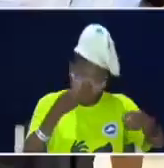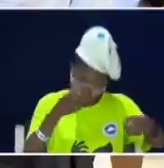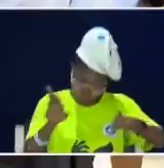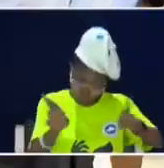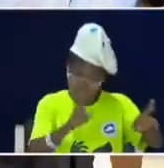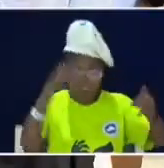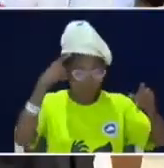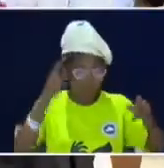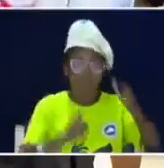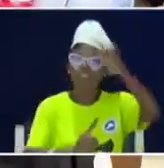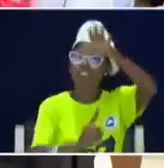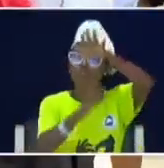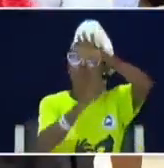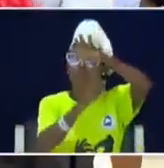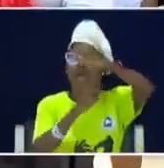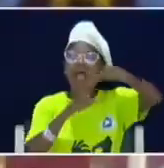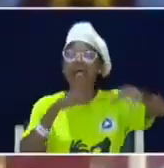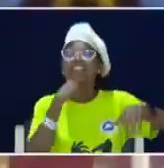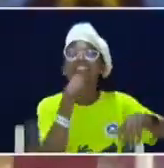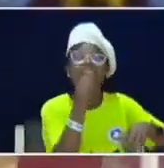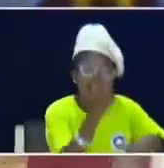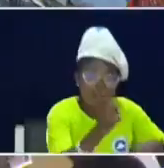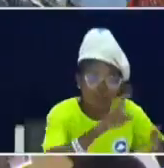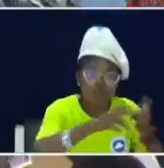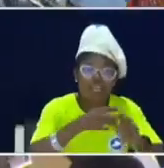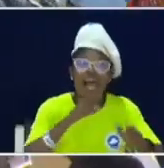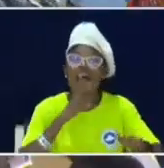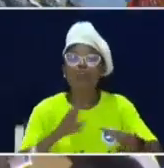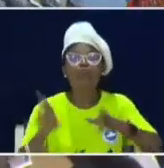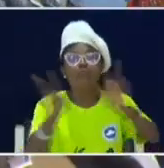top? Say, are you ready for this height?